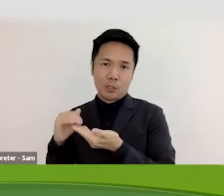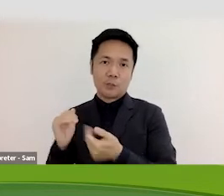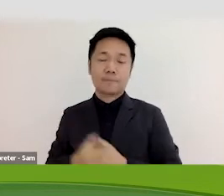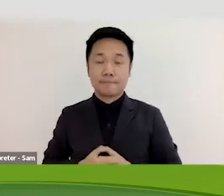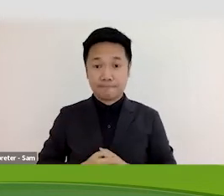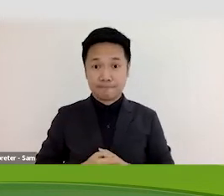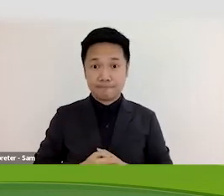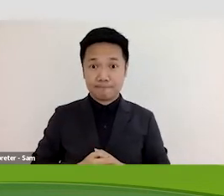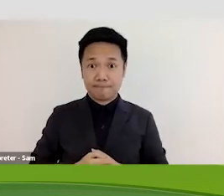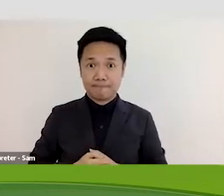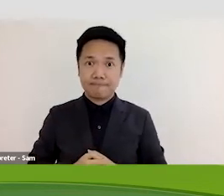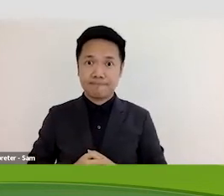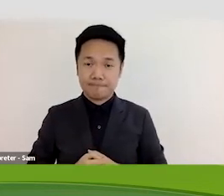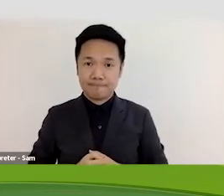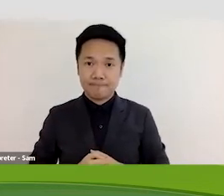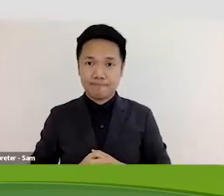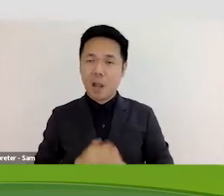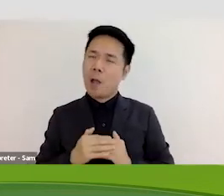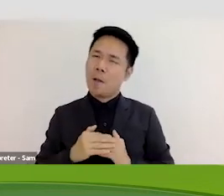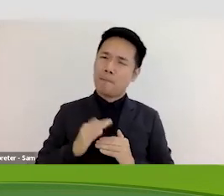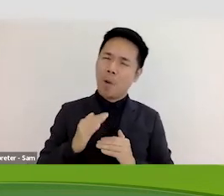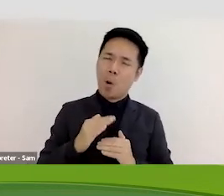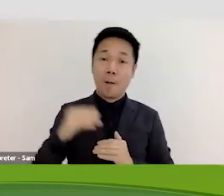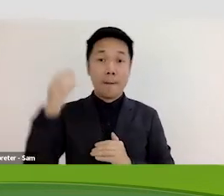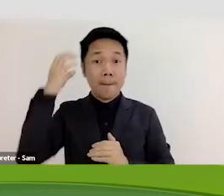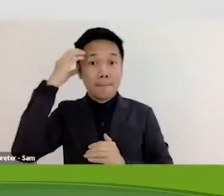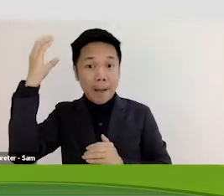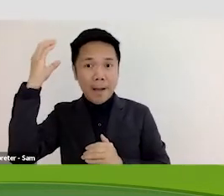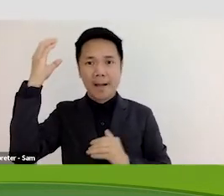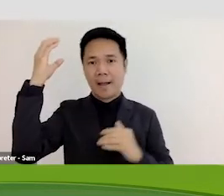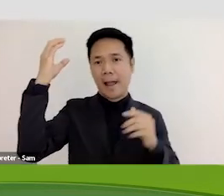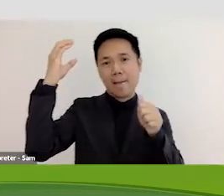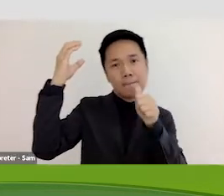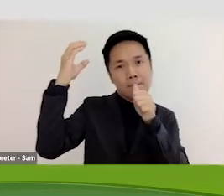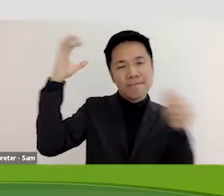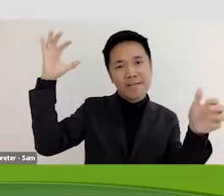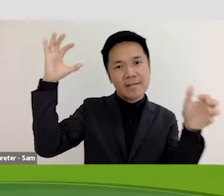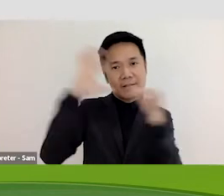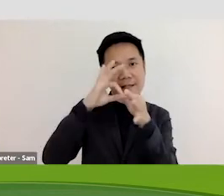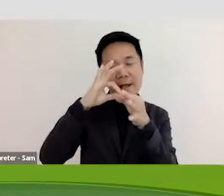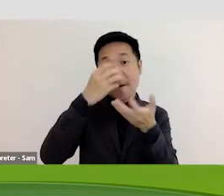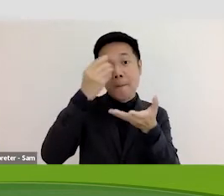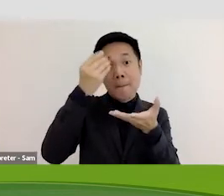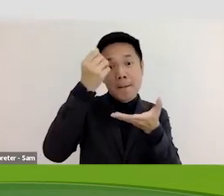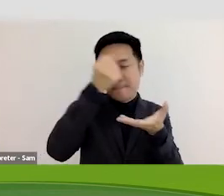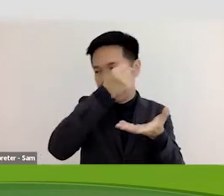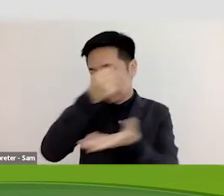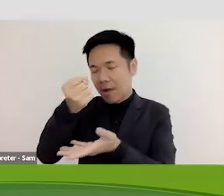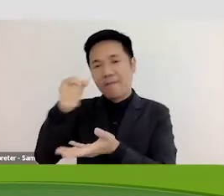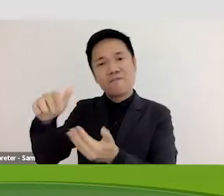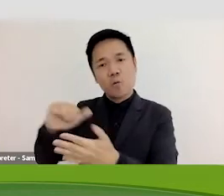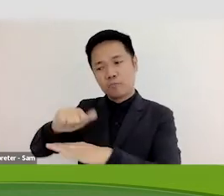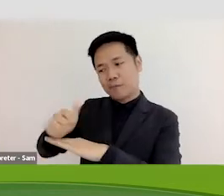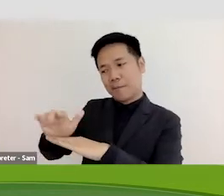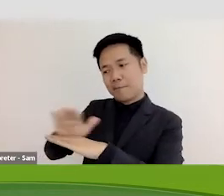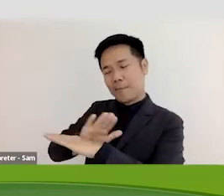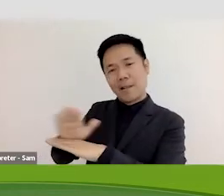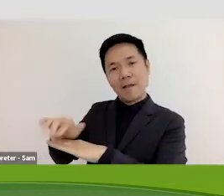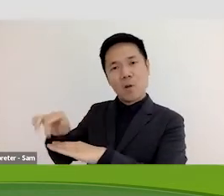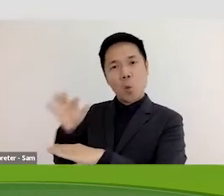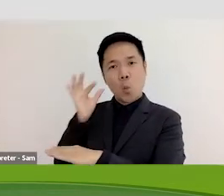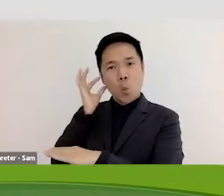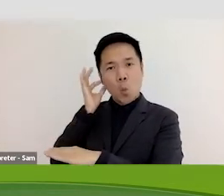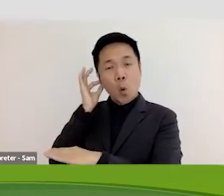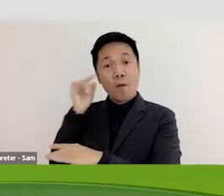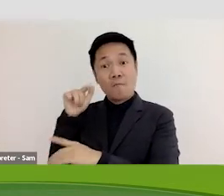finally, increase public and private financing to women's organizations and enterprises for climate change, environmental,